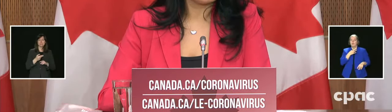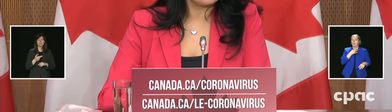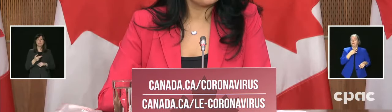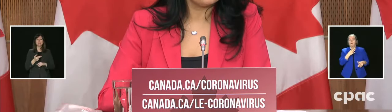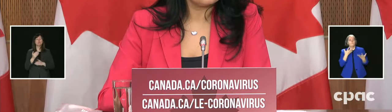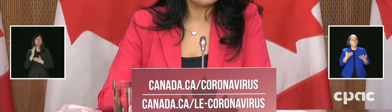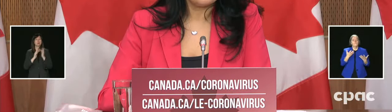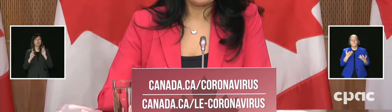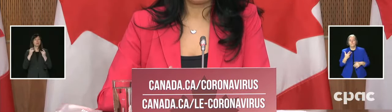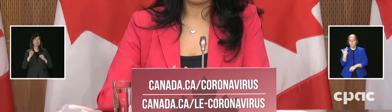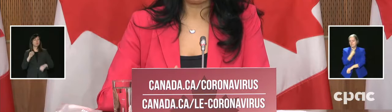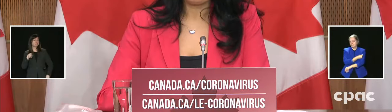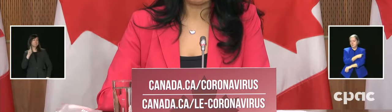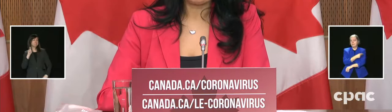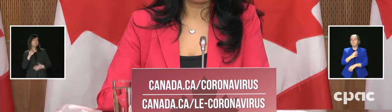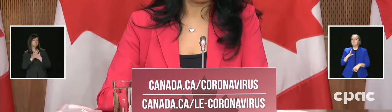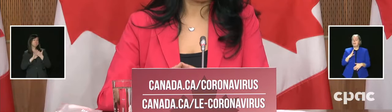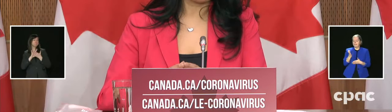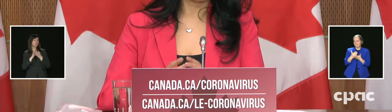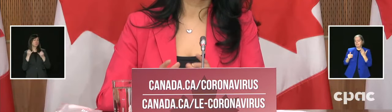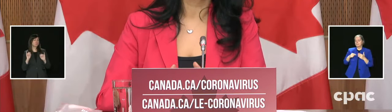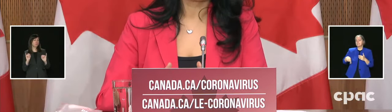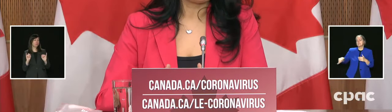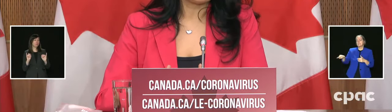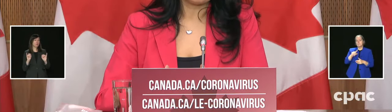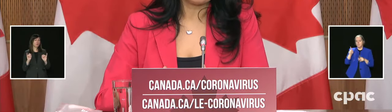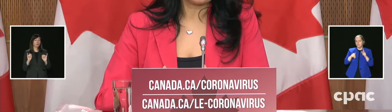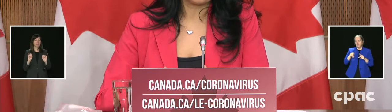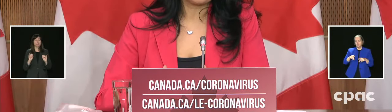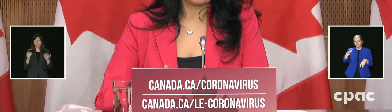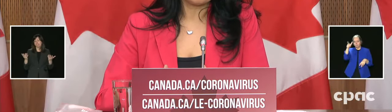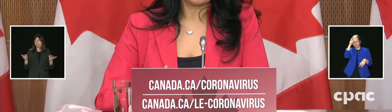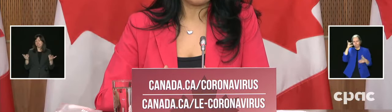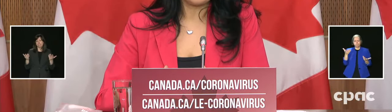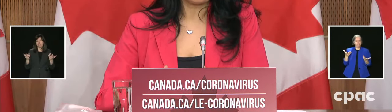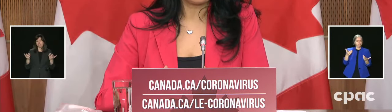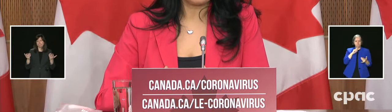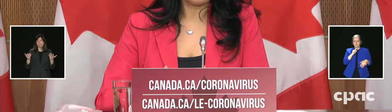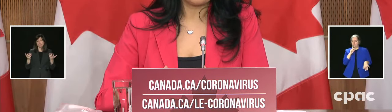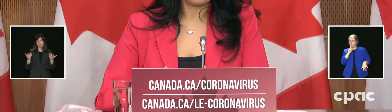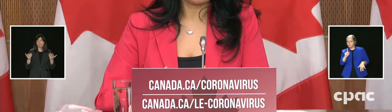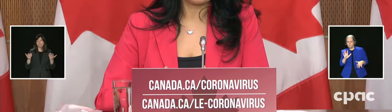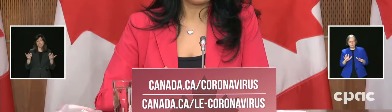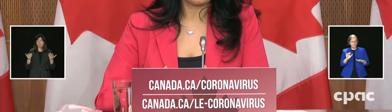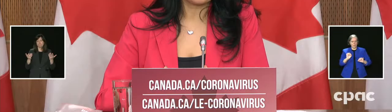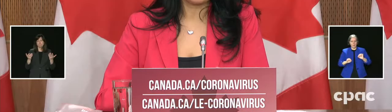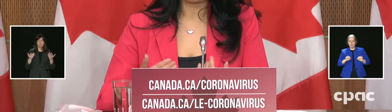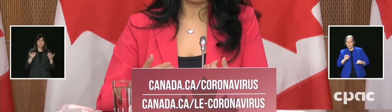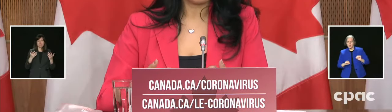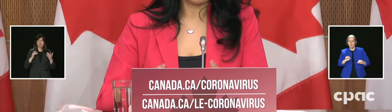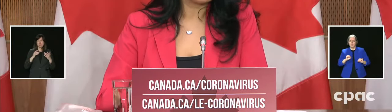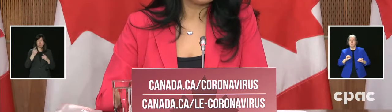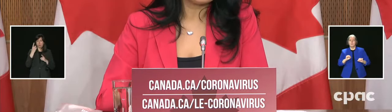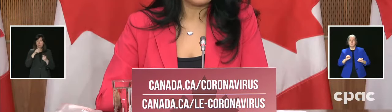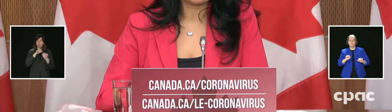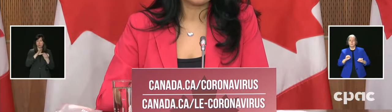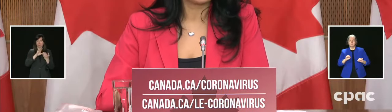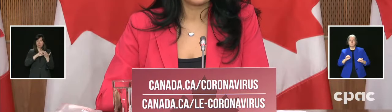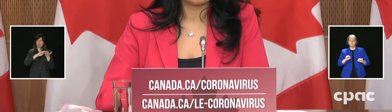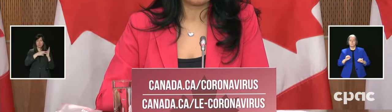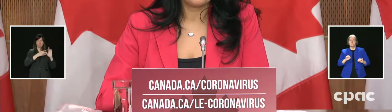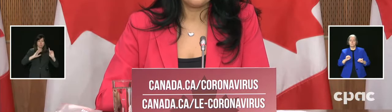still have questions. I think it's not a one-size-fits-all in terms of making sure that people have confidence in vaccines. What we're doing